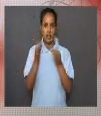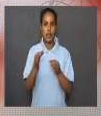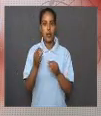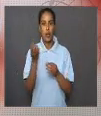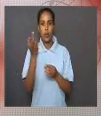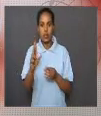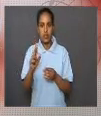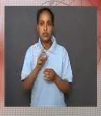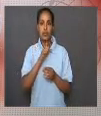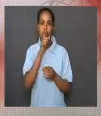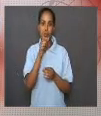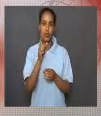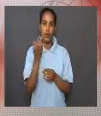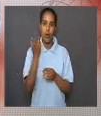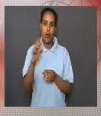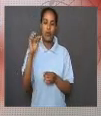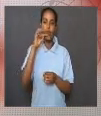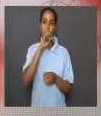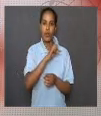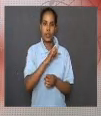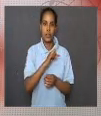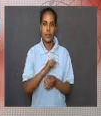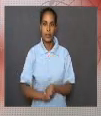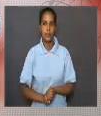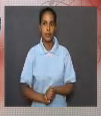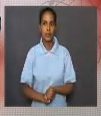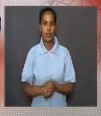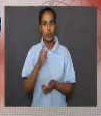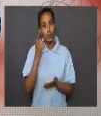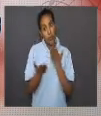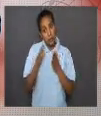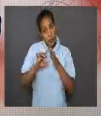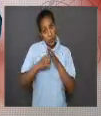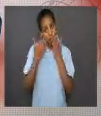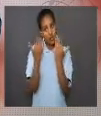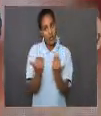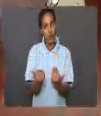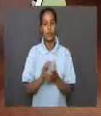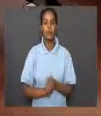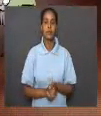whether it is true or false. You may begin now.